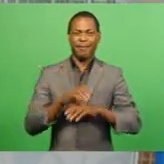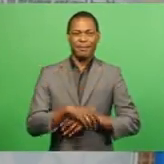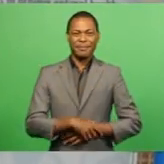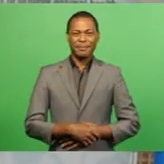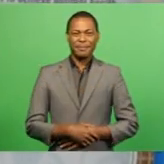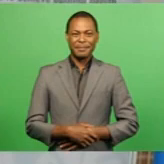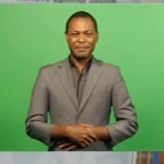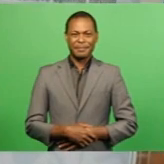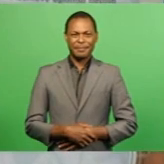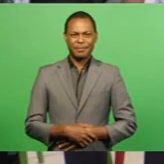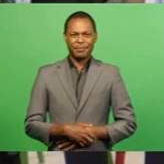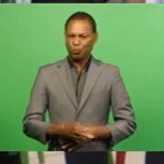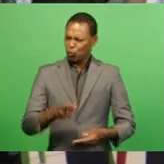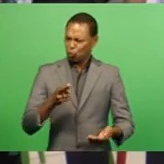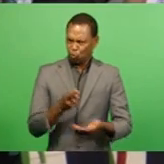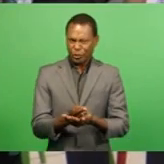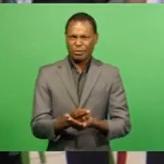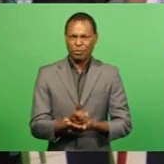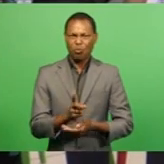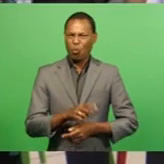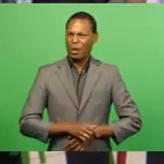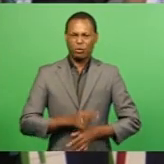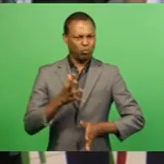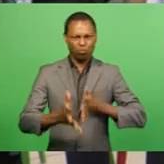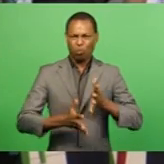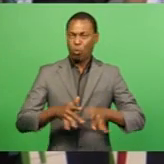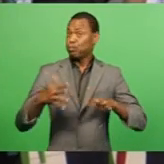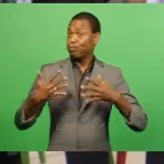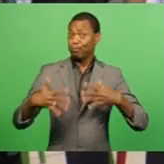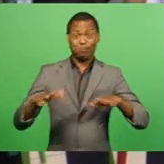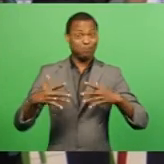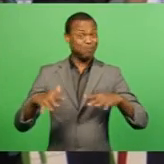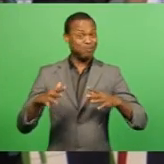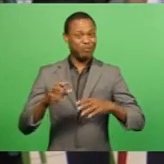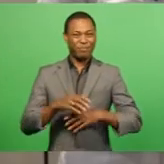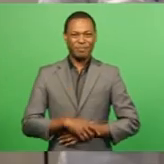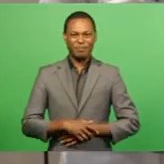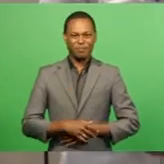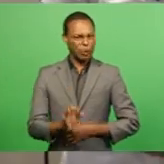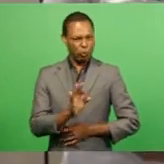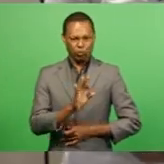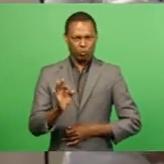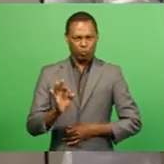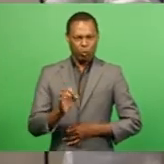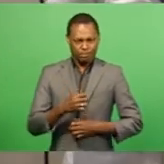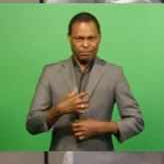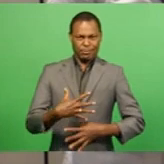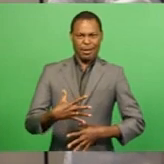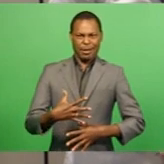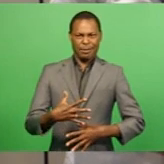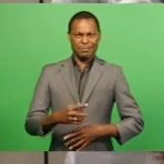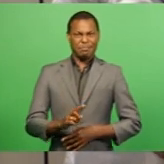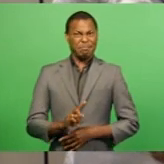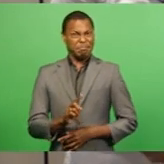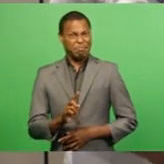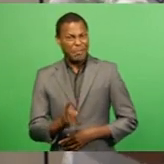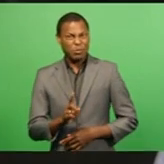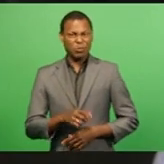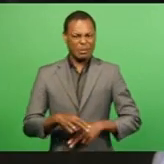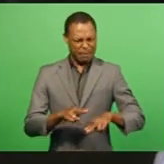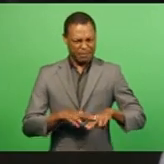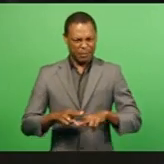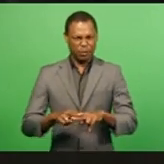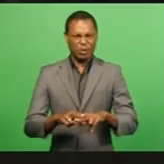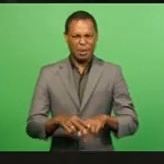It really is an amazing story, and I'm in some ways not surprised, but I'm disappointed that Fiji and the